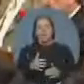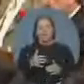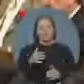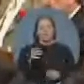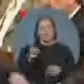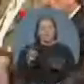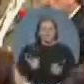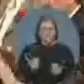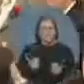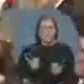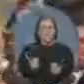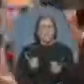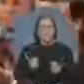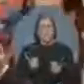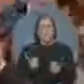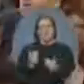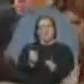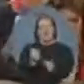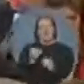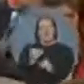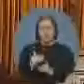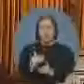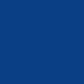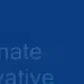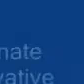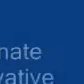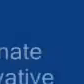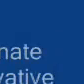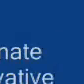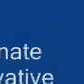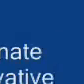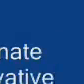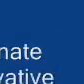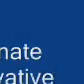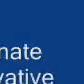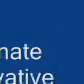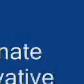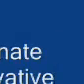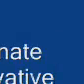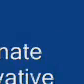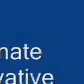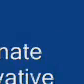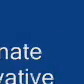it from happening, Mr. Speaker. Honourable Member for Kim.